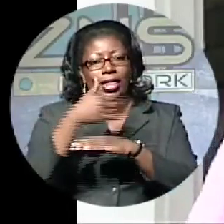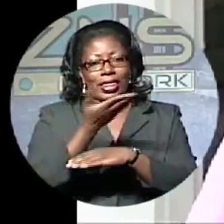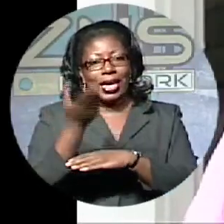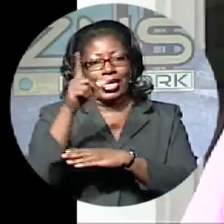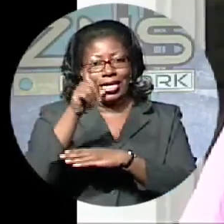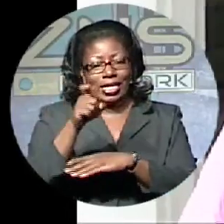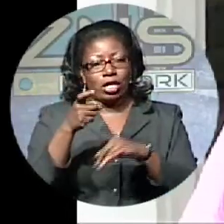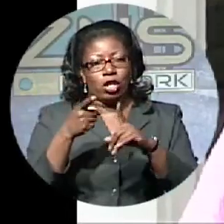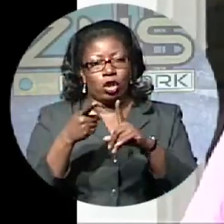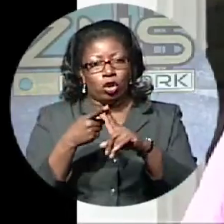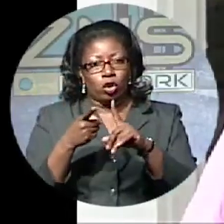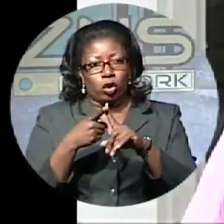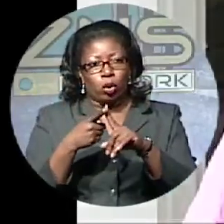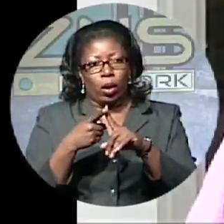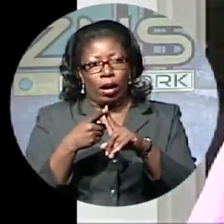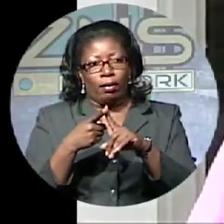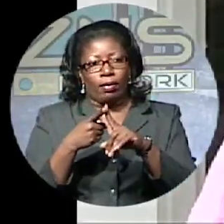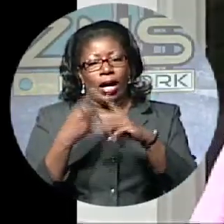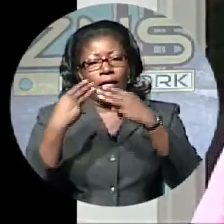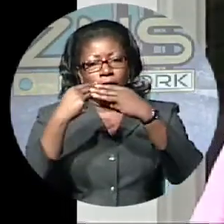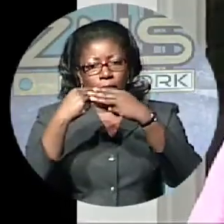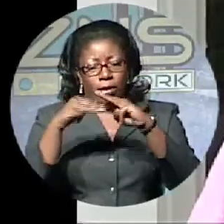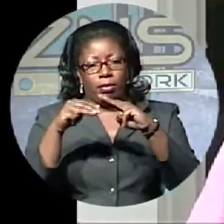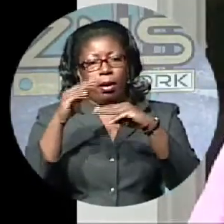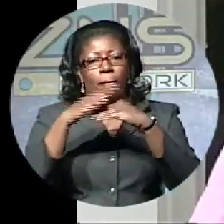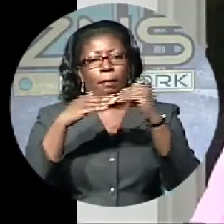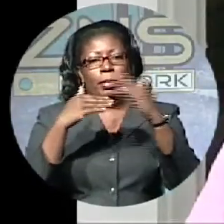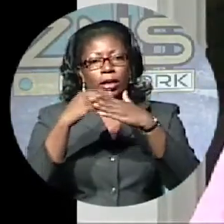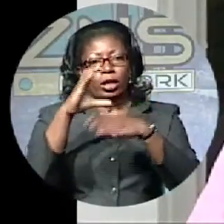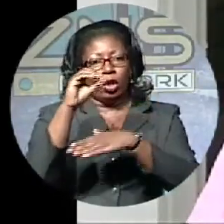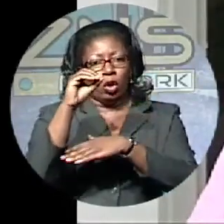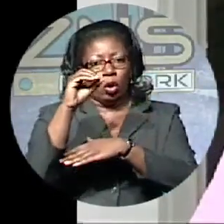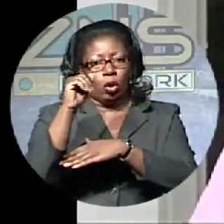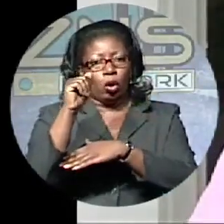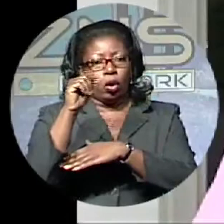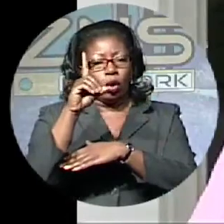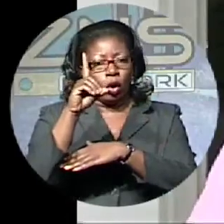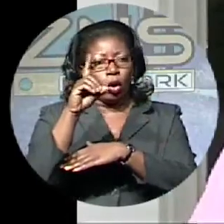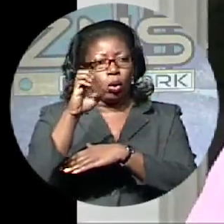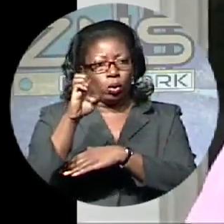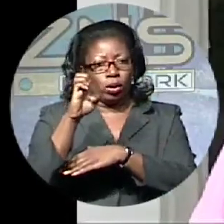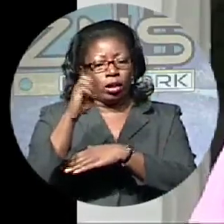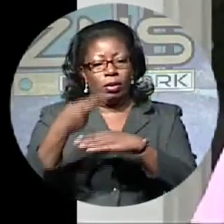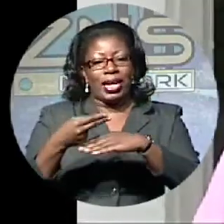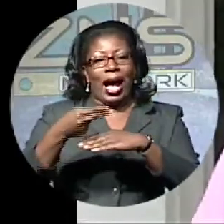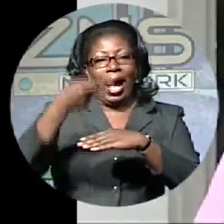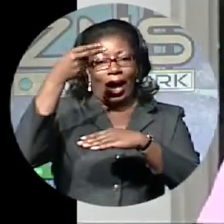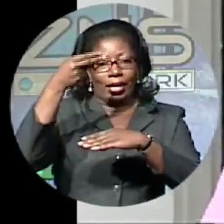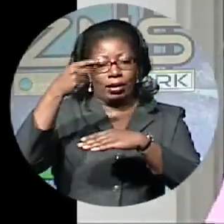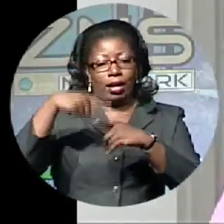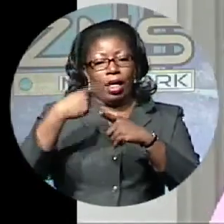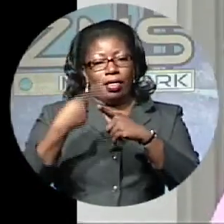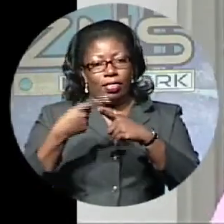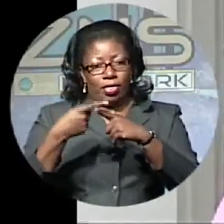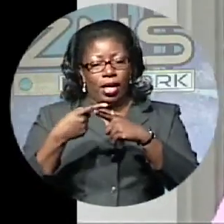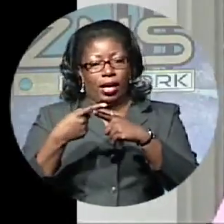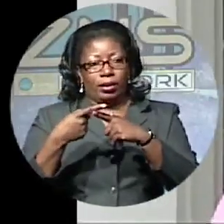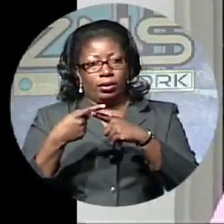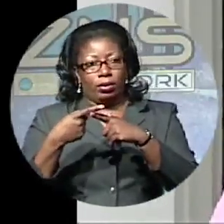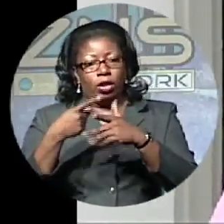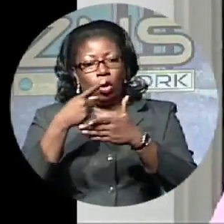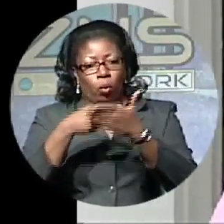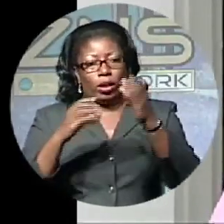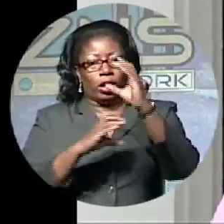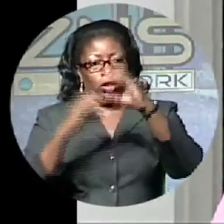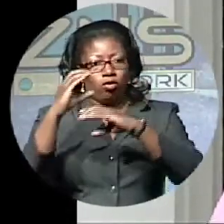to exceed the minimum building code. That is, you have to go higher than whatever the building code states. If you're going to